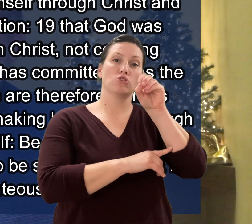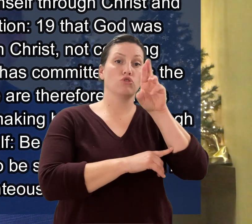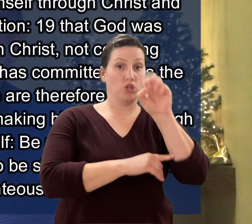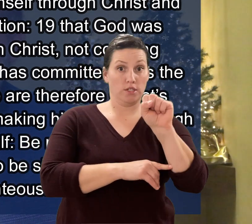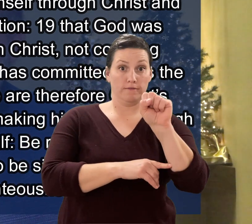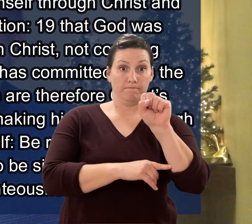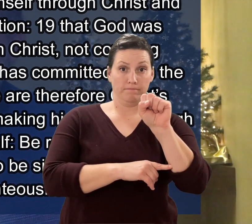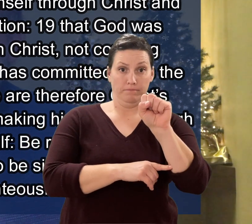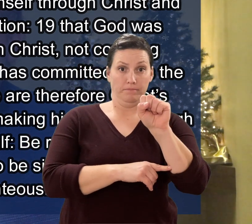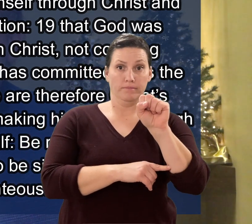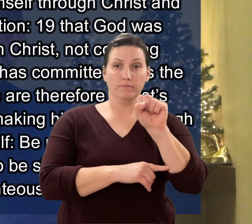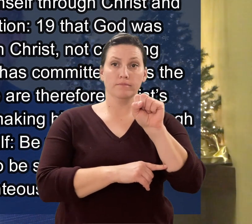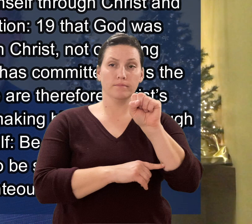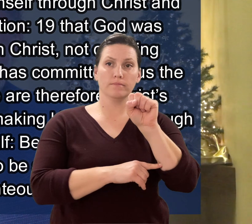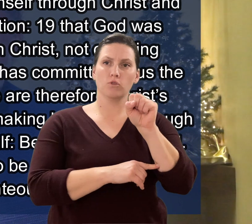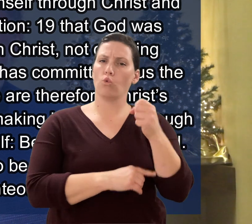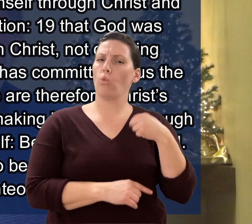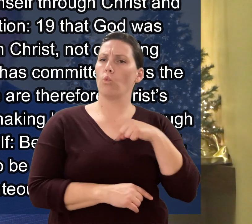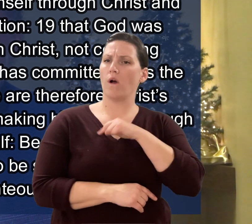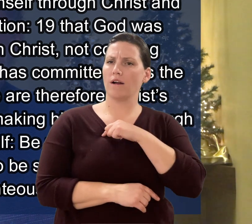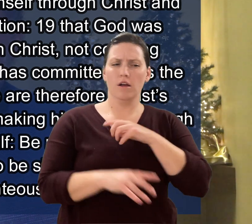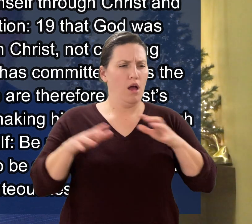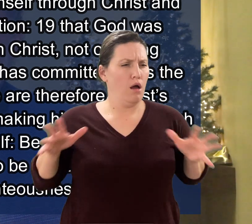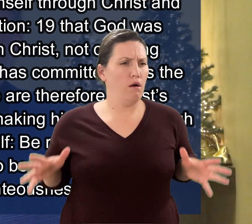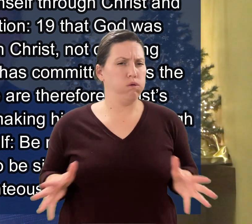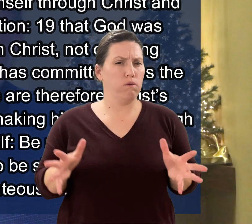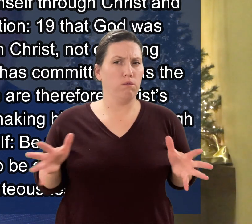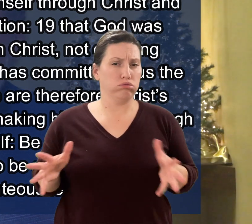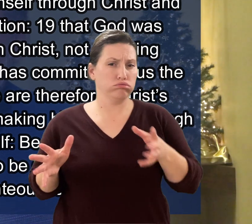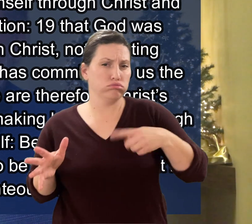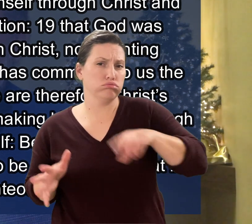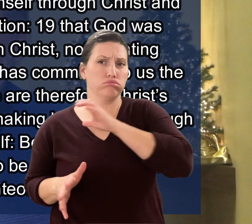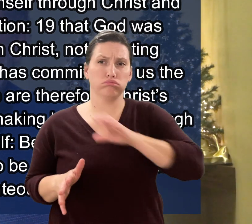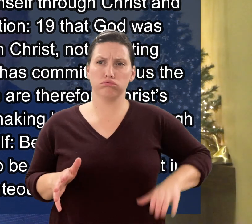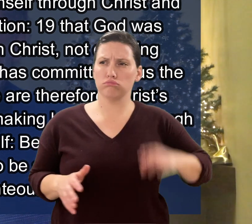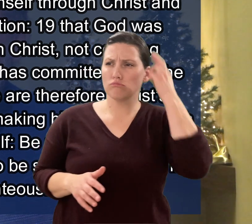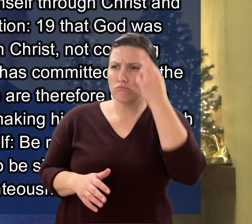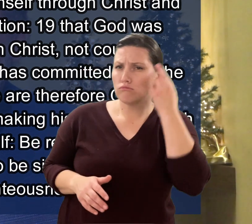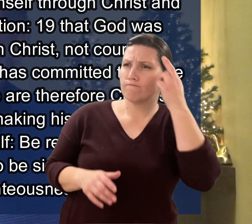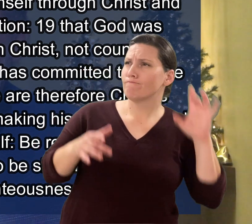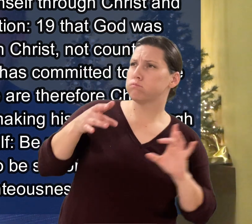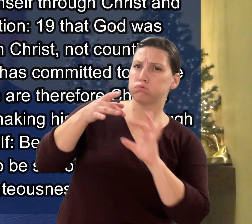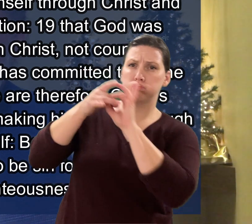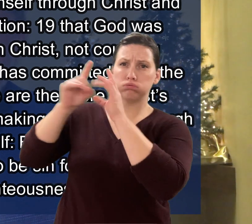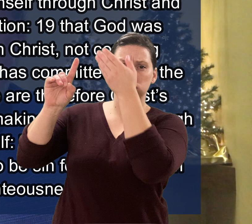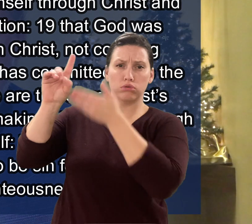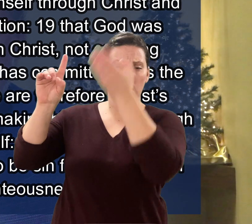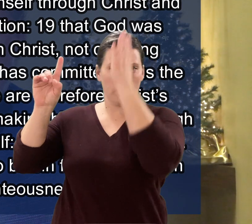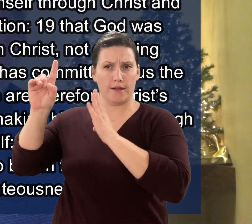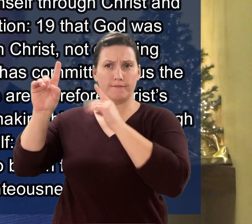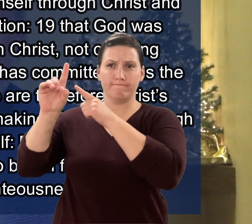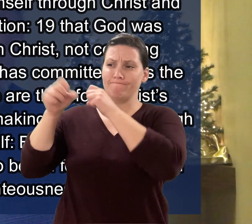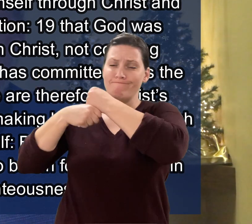us. We implore you on Christ's behalf, be reconciled to God. God made